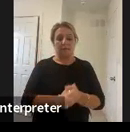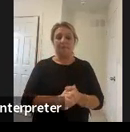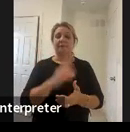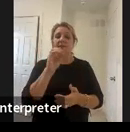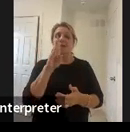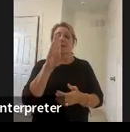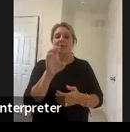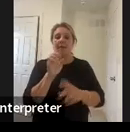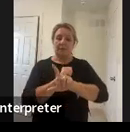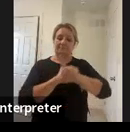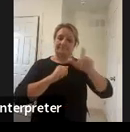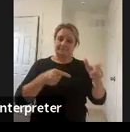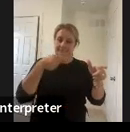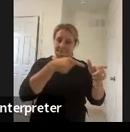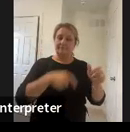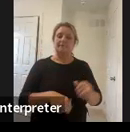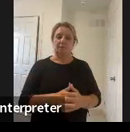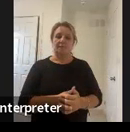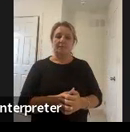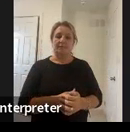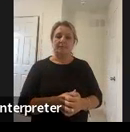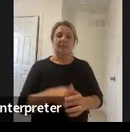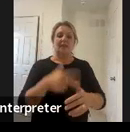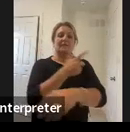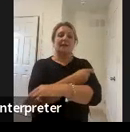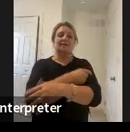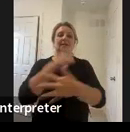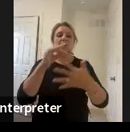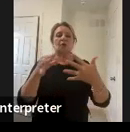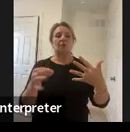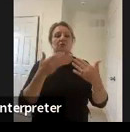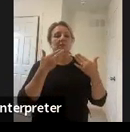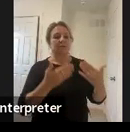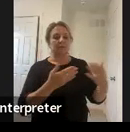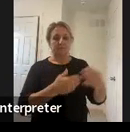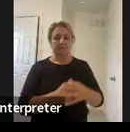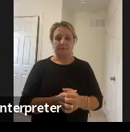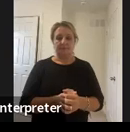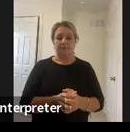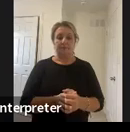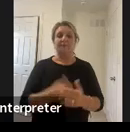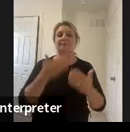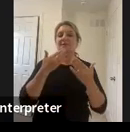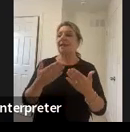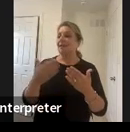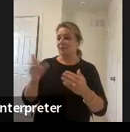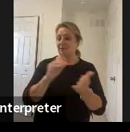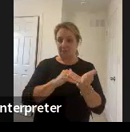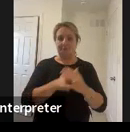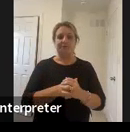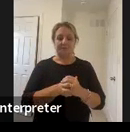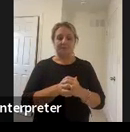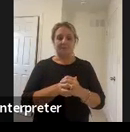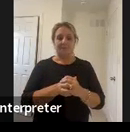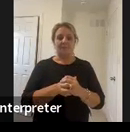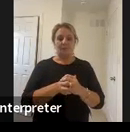we'll pass it back to you to talk a little bit more about vaccine options. Thank you. Thank you, Dr. Luke. For